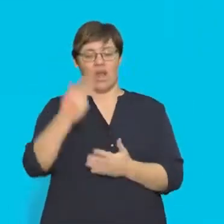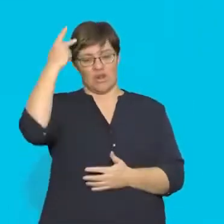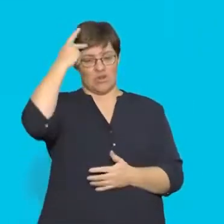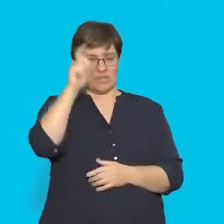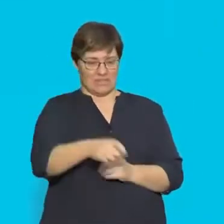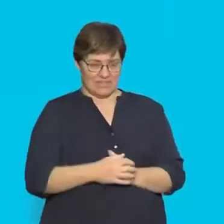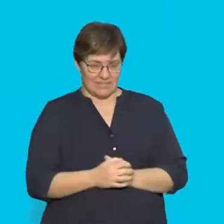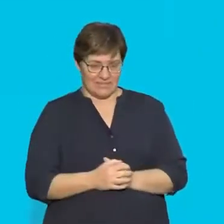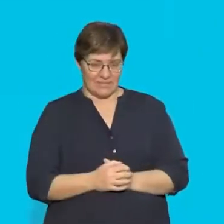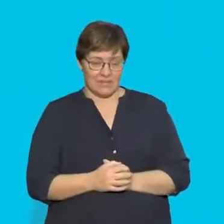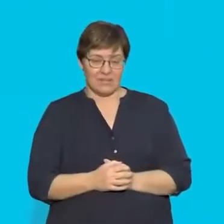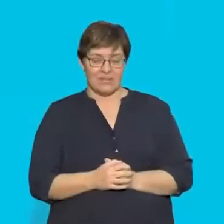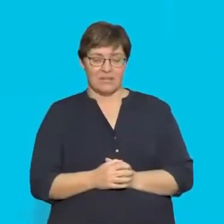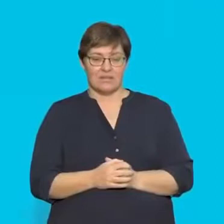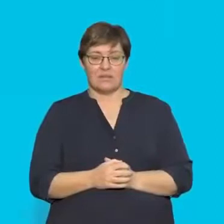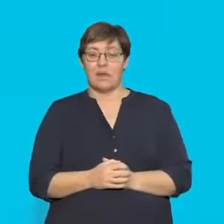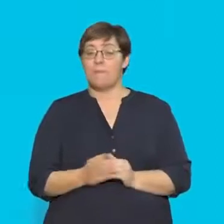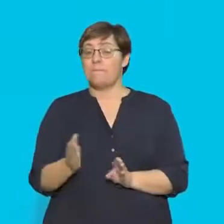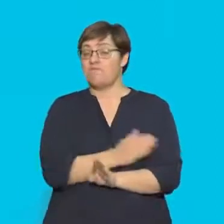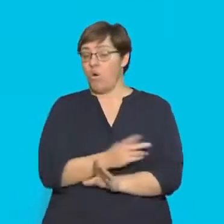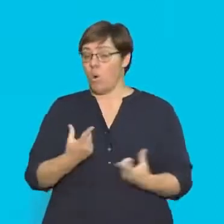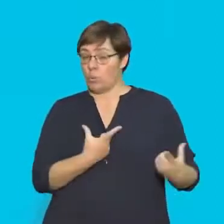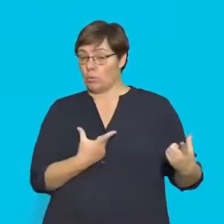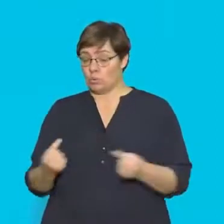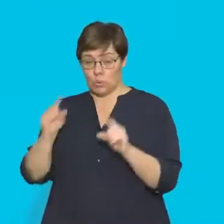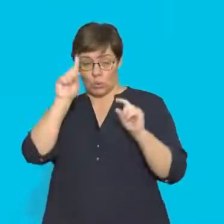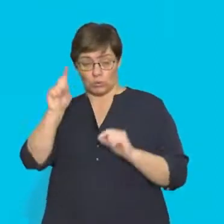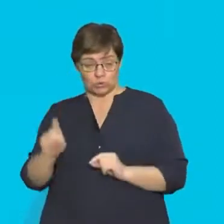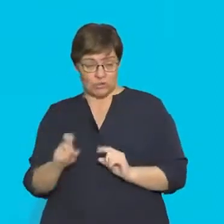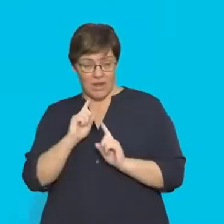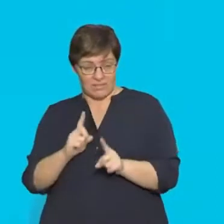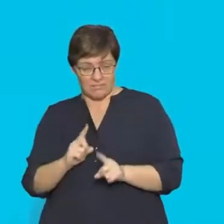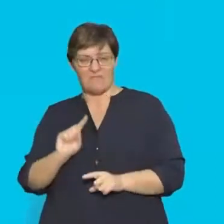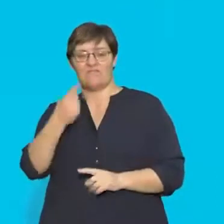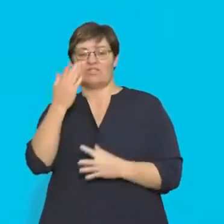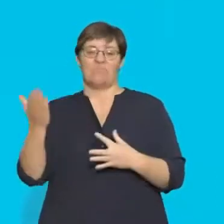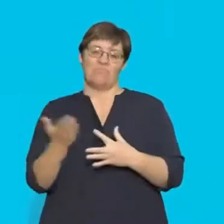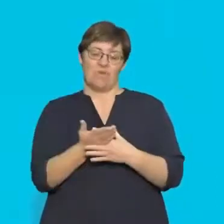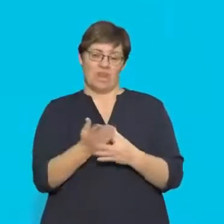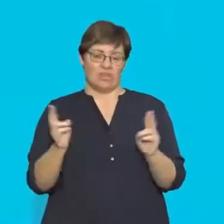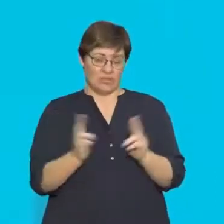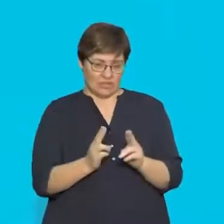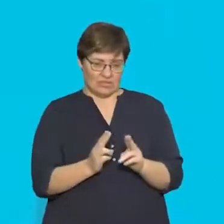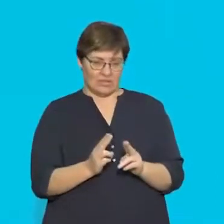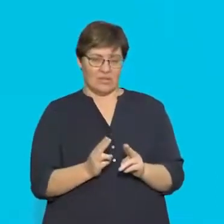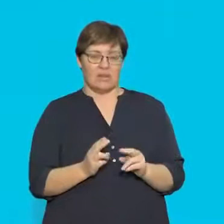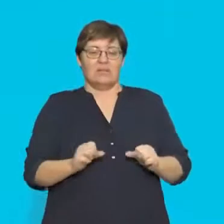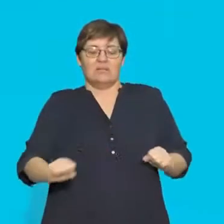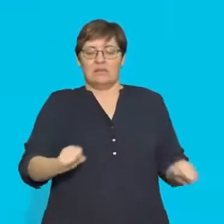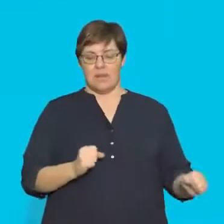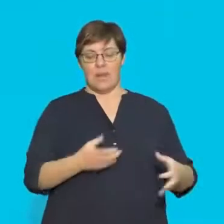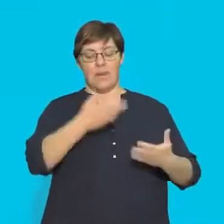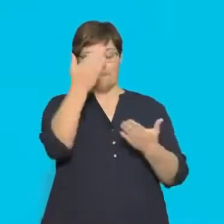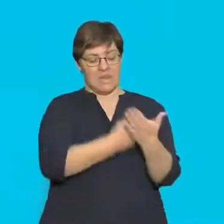so before we get into doing those sort of calculations, why don't you have a short break, get a pen and paper